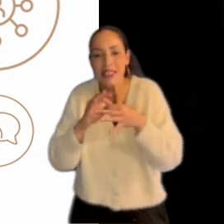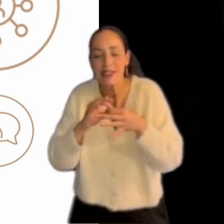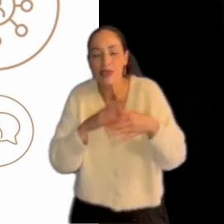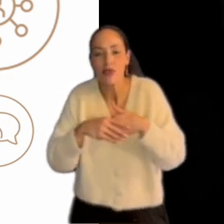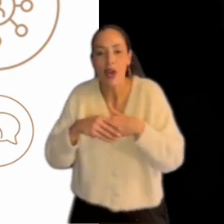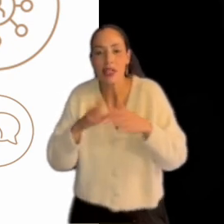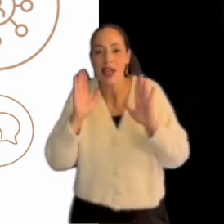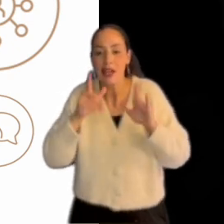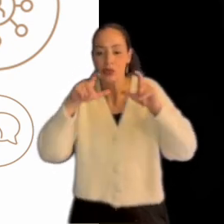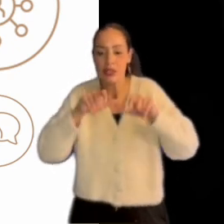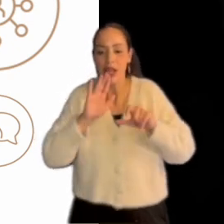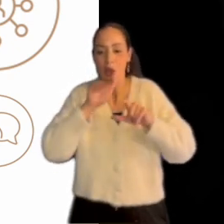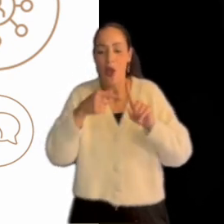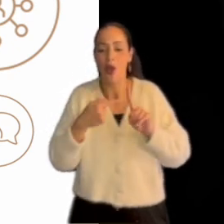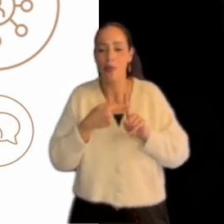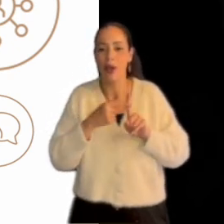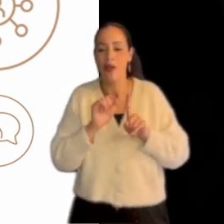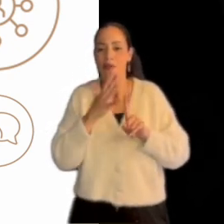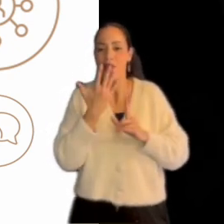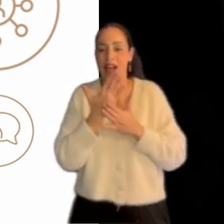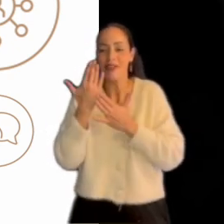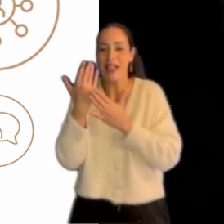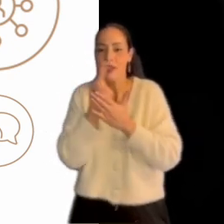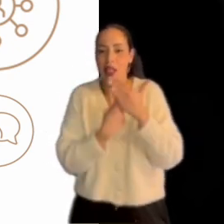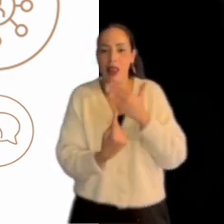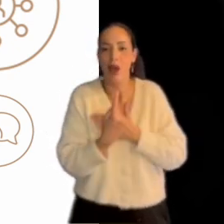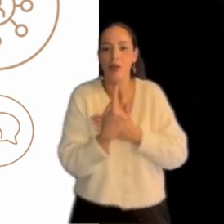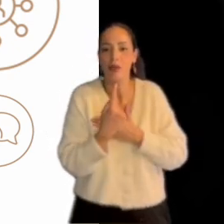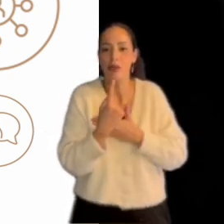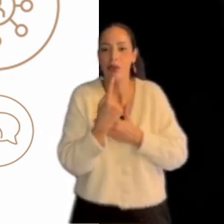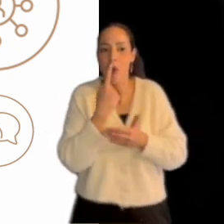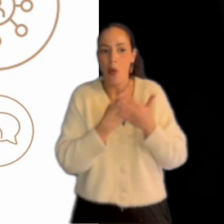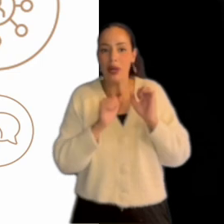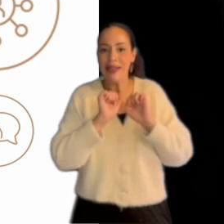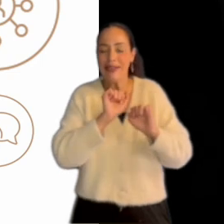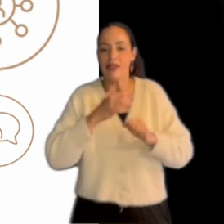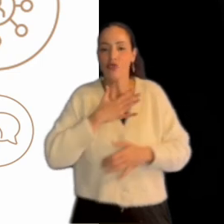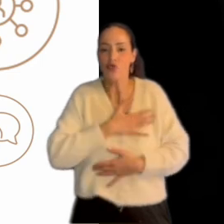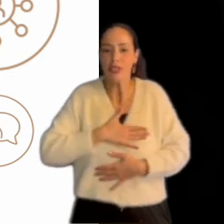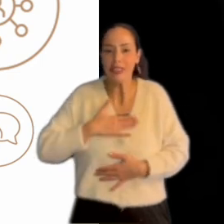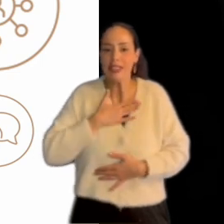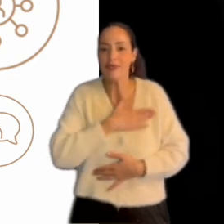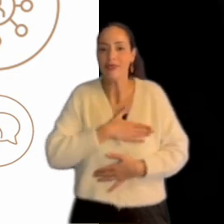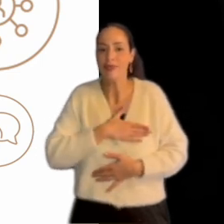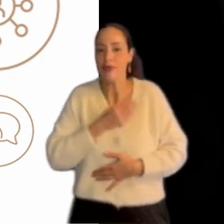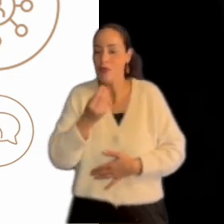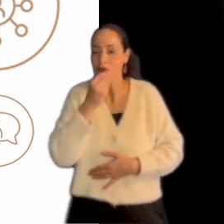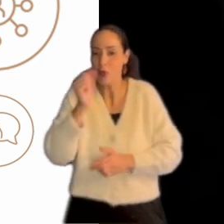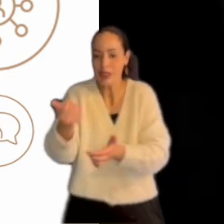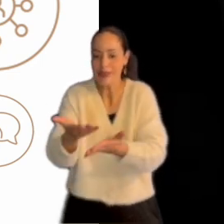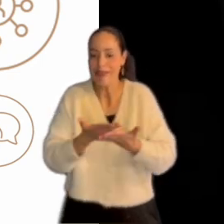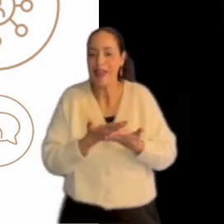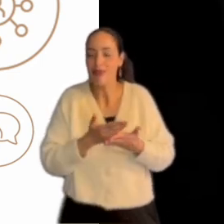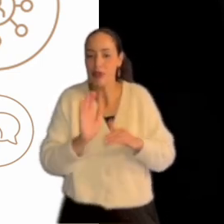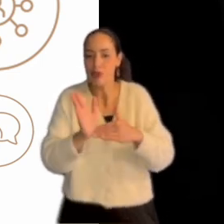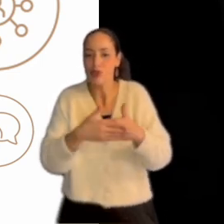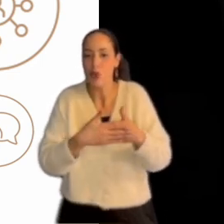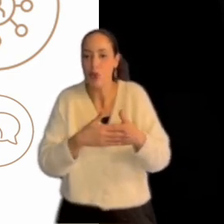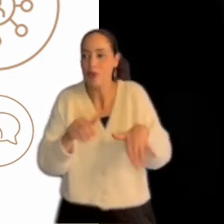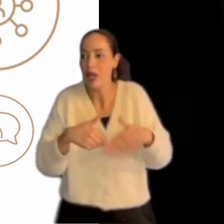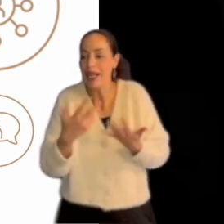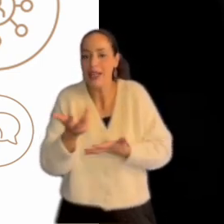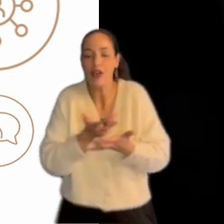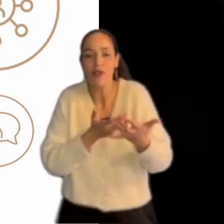to his doorstep and any conversations would take place through a locked front door. There would be no capacity for warmth, affection or physical